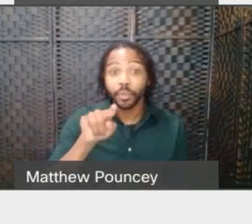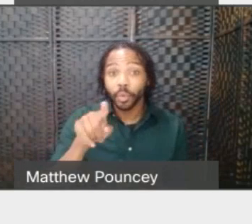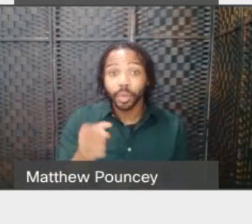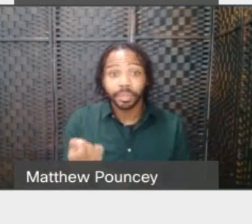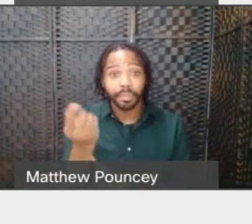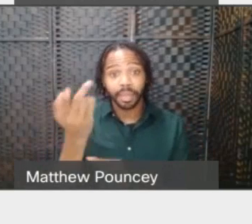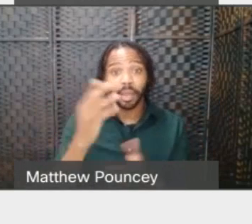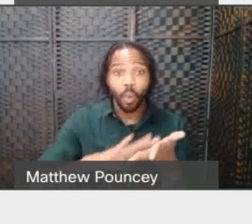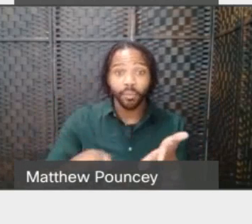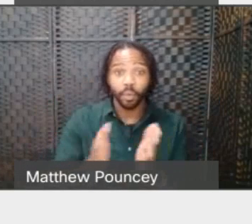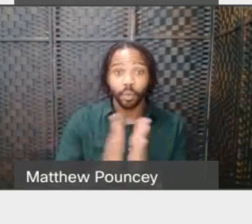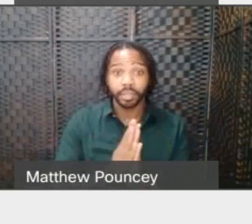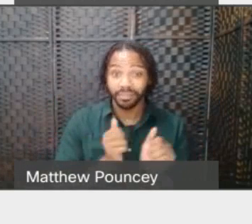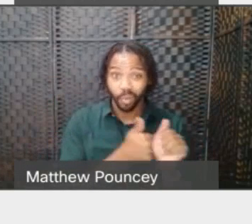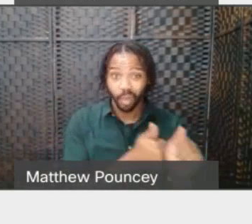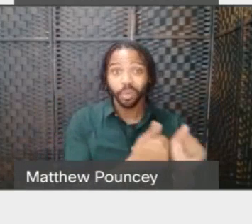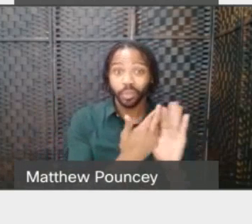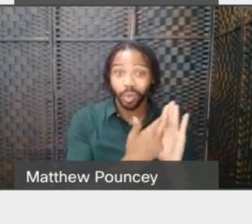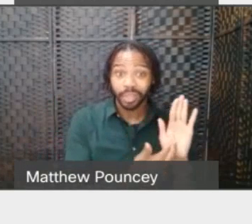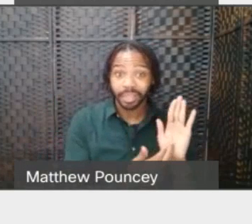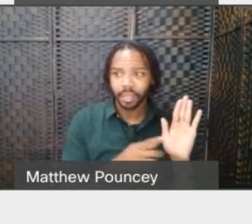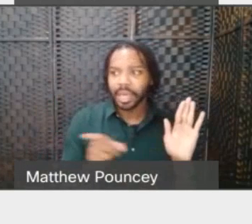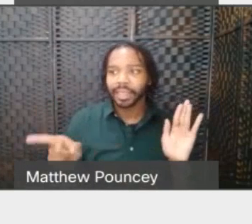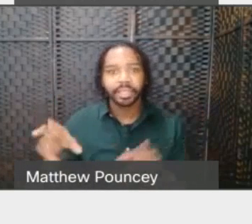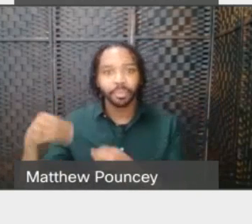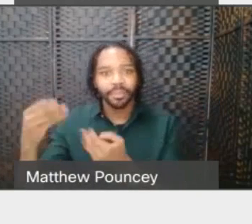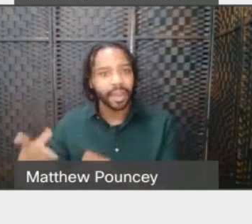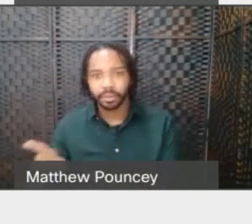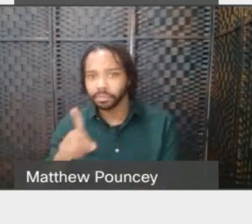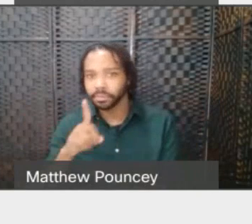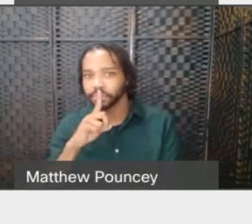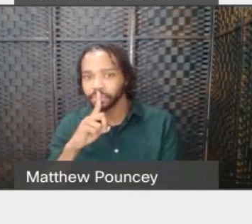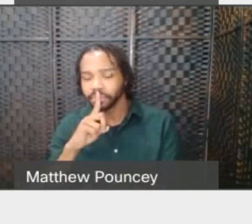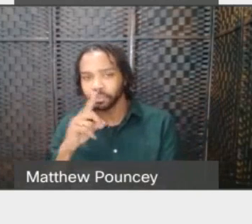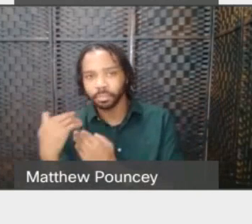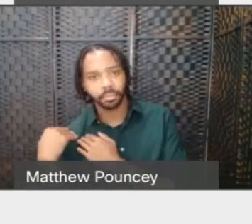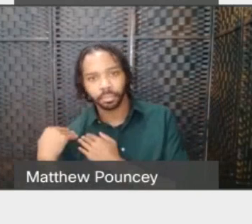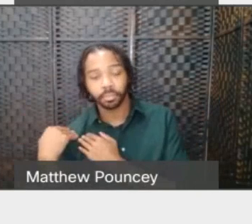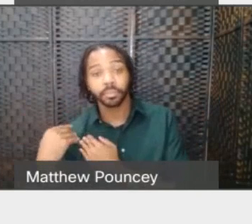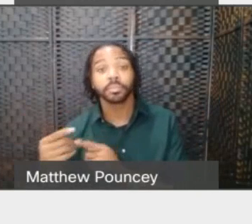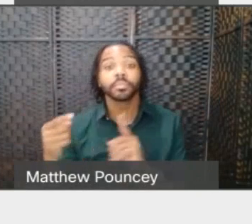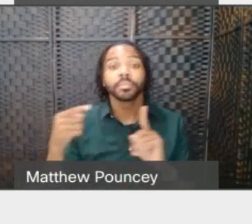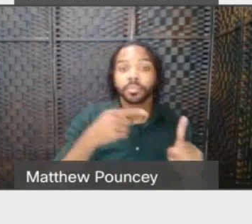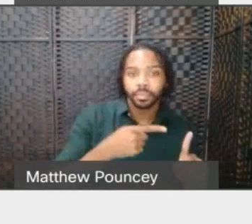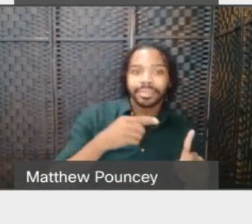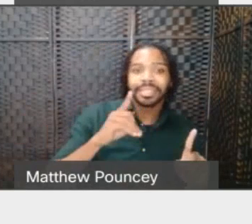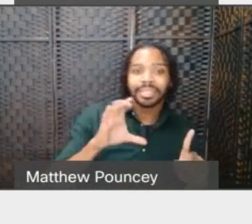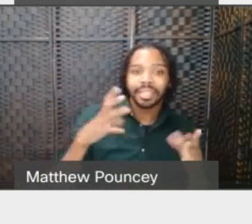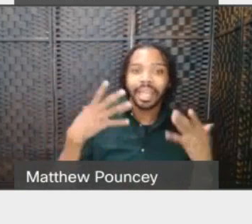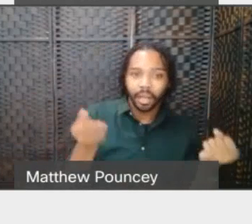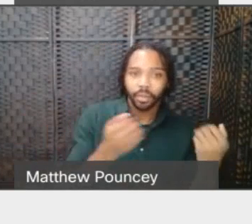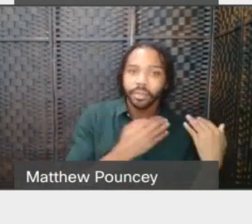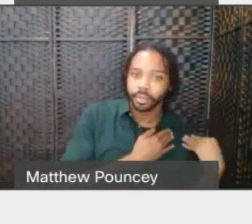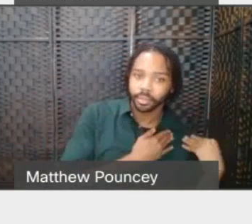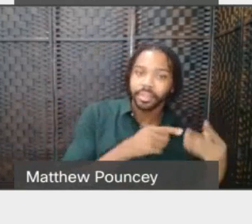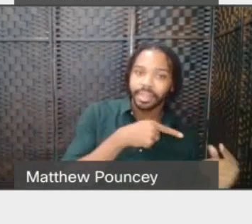request under the regulation, the provider does not provide that. DC Health provides